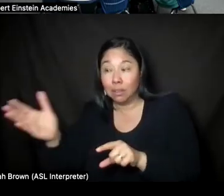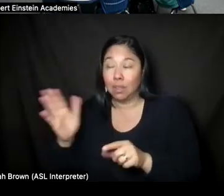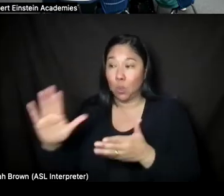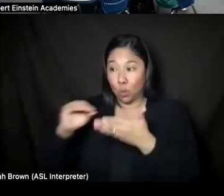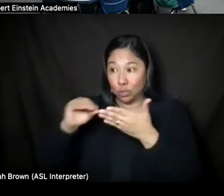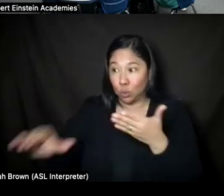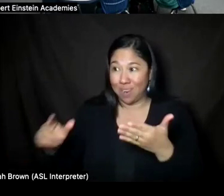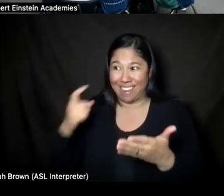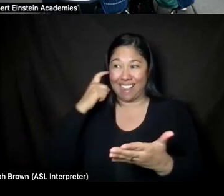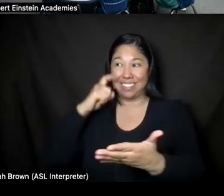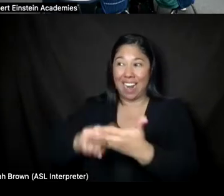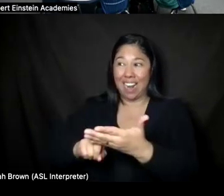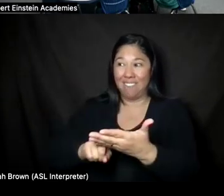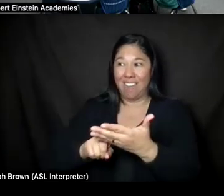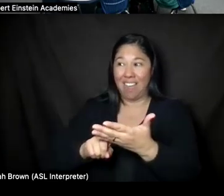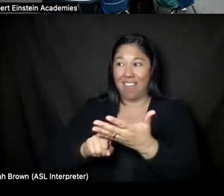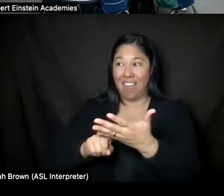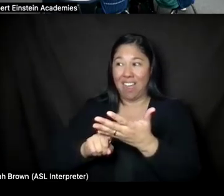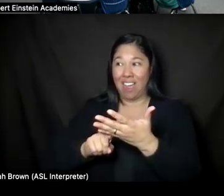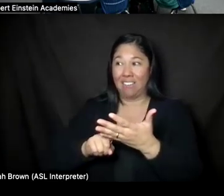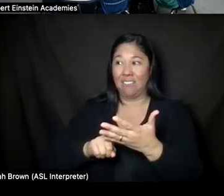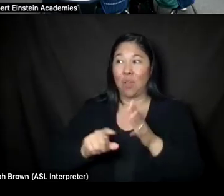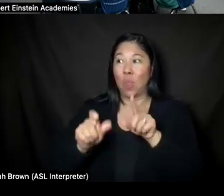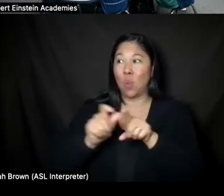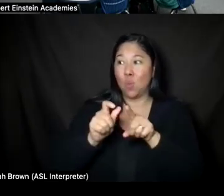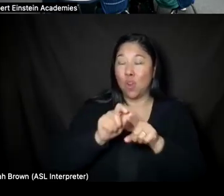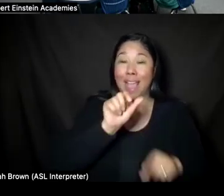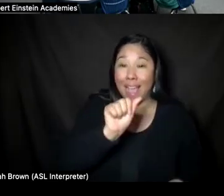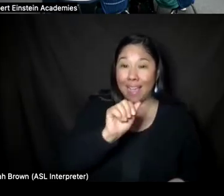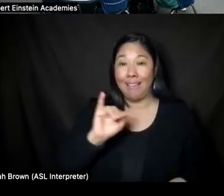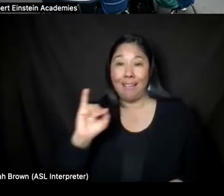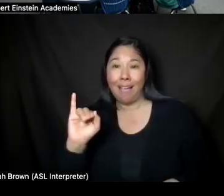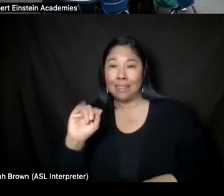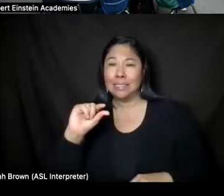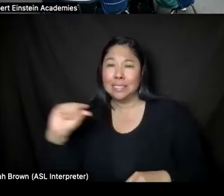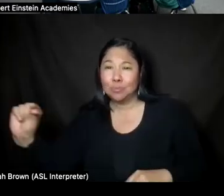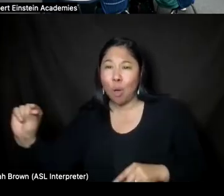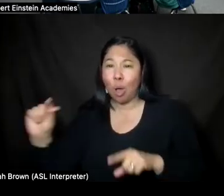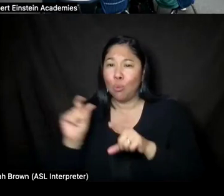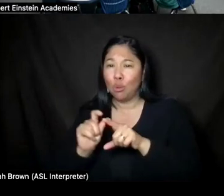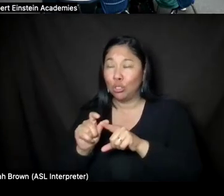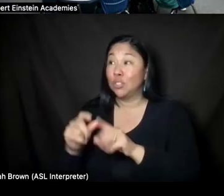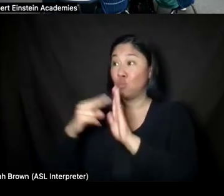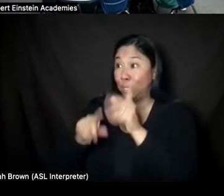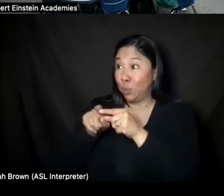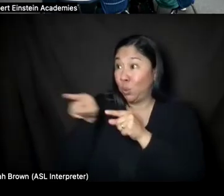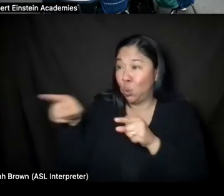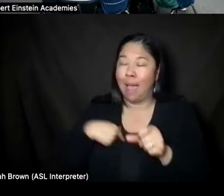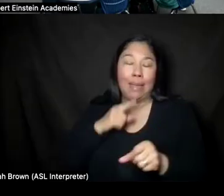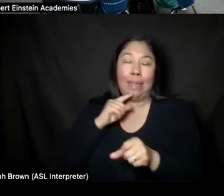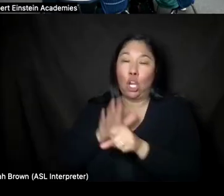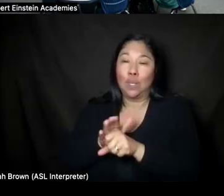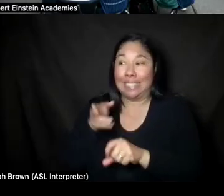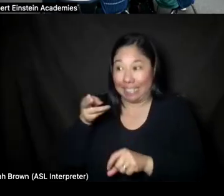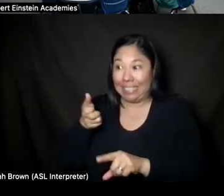can identify like the sight word A or I or whatever, like the littlest things, and they read it to you, I guarantee you he will